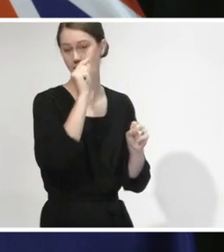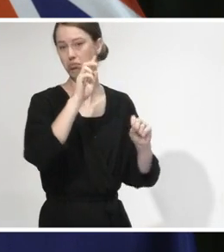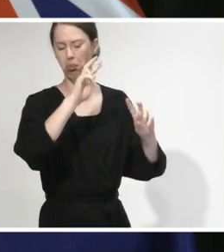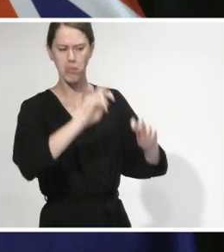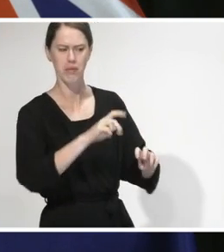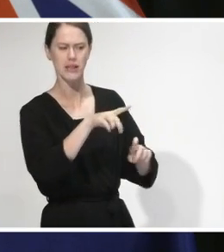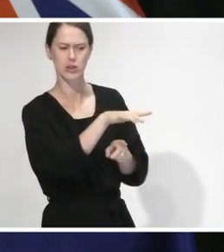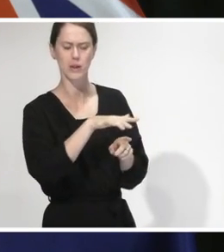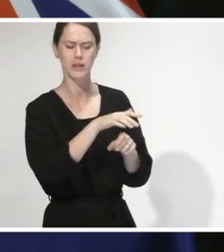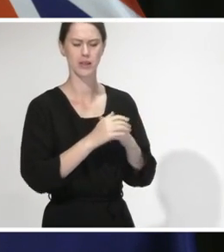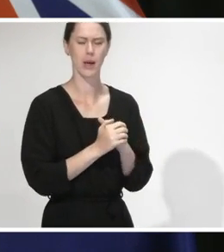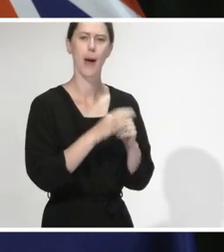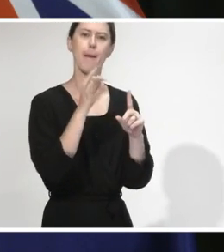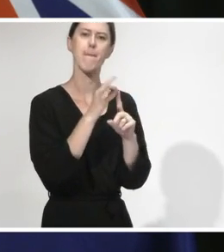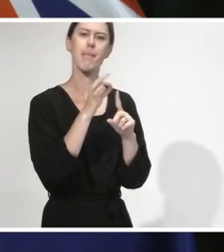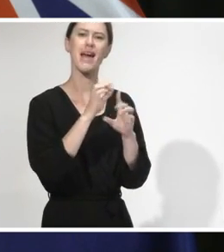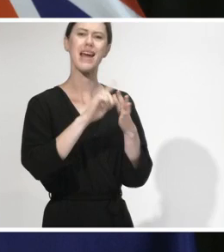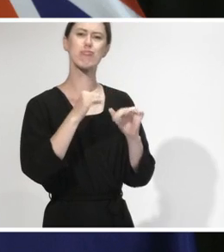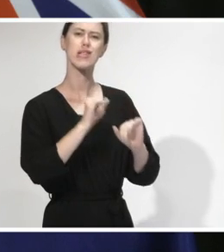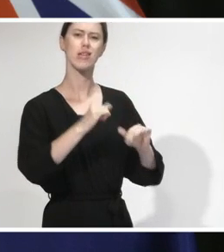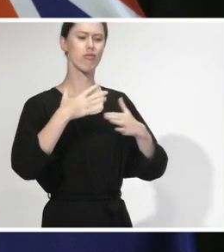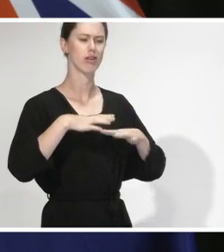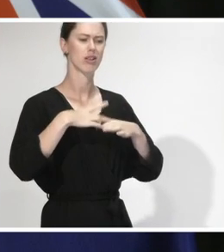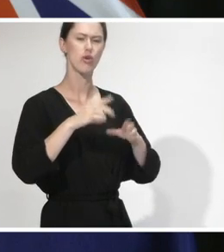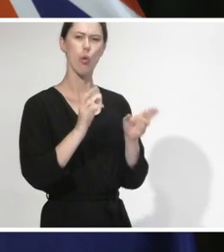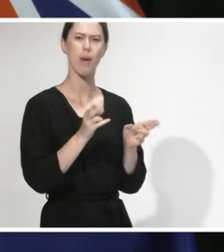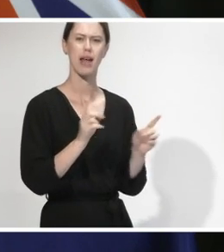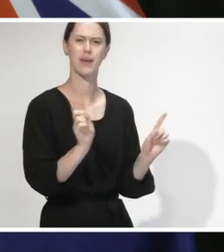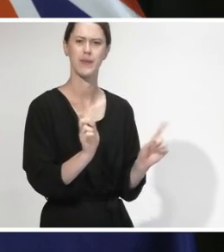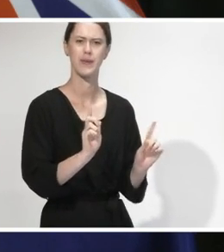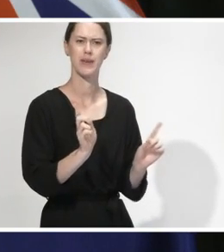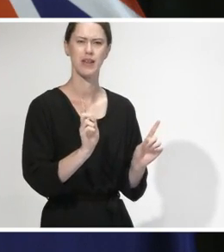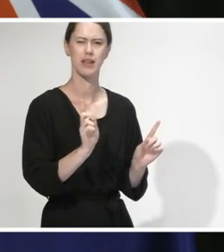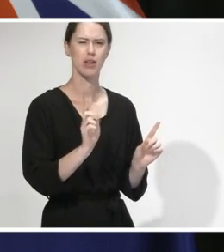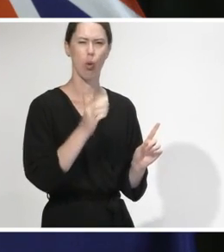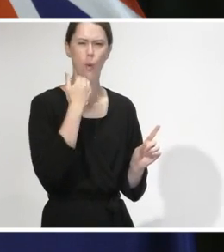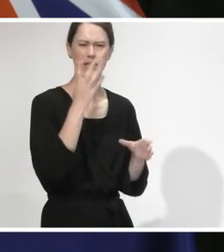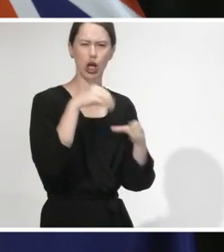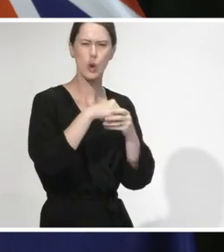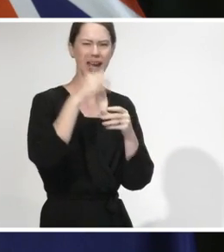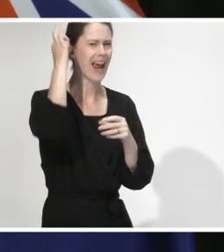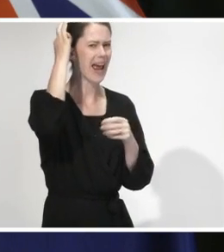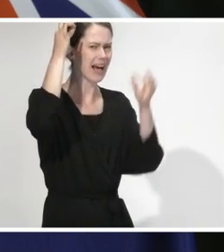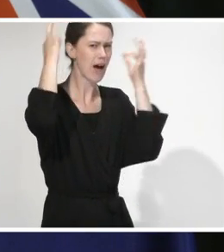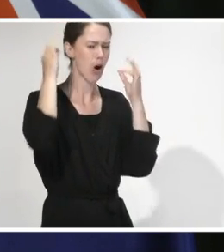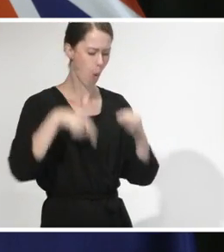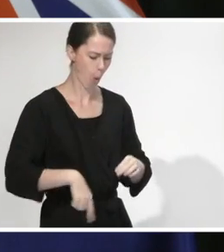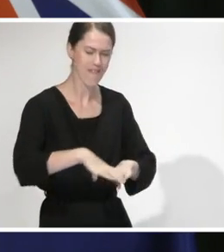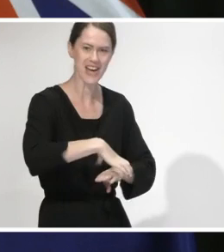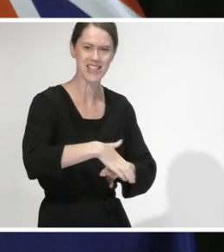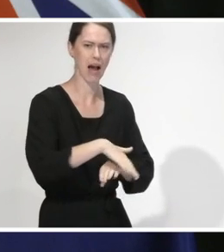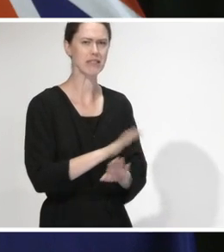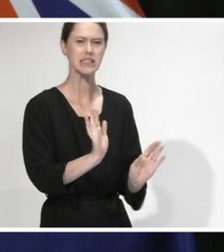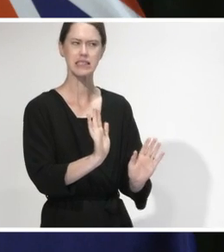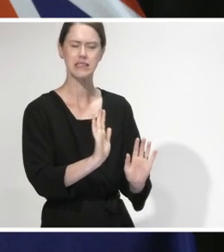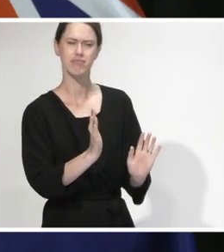that. The PPE that's generally required, it doesn't always include hair cover or foot covers. So